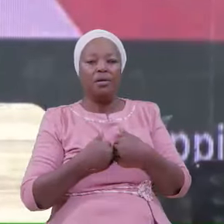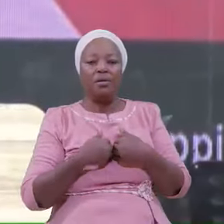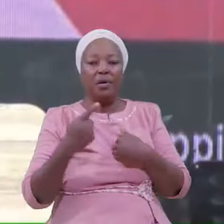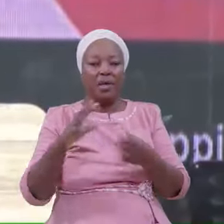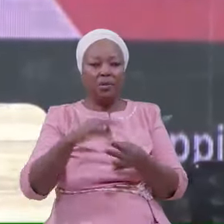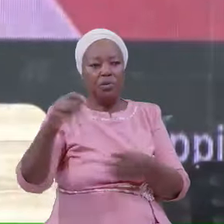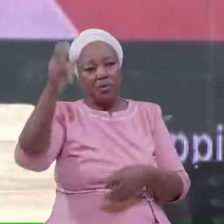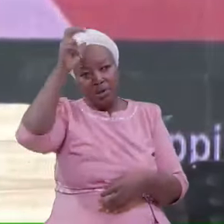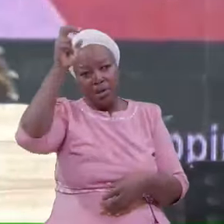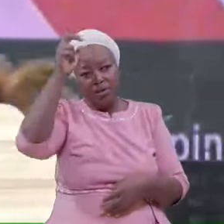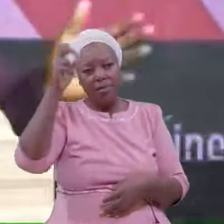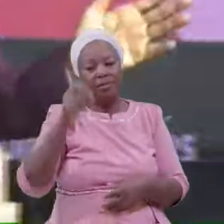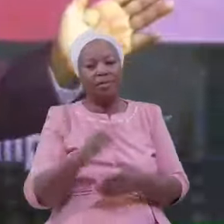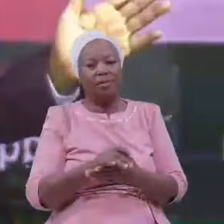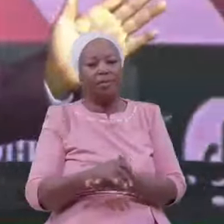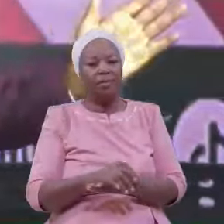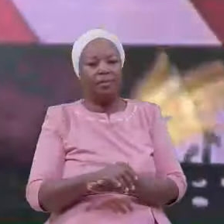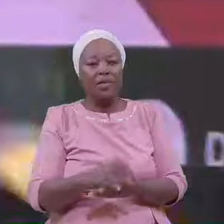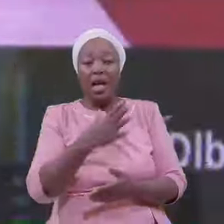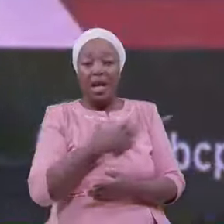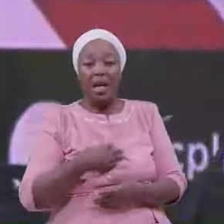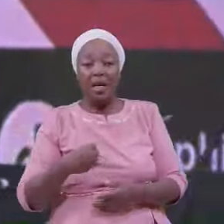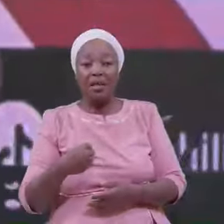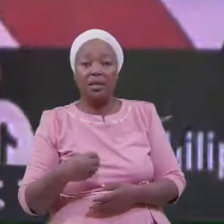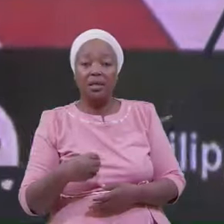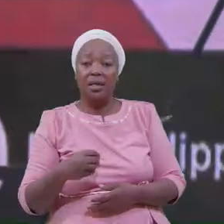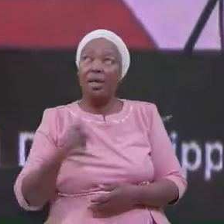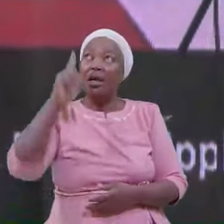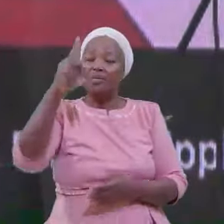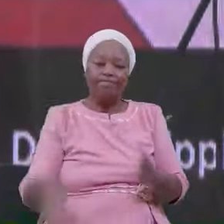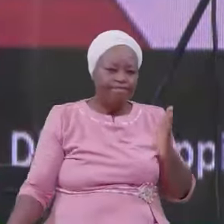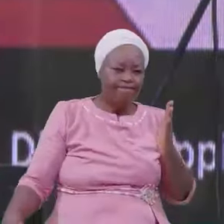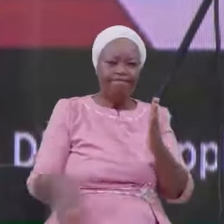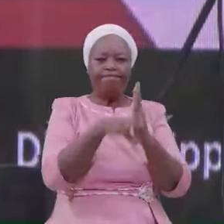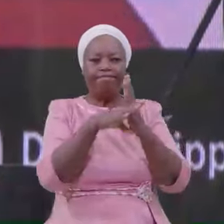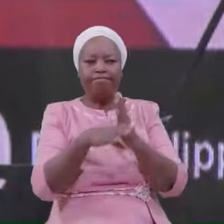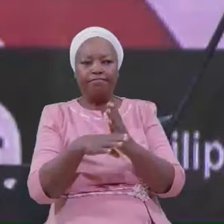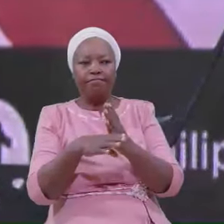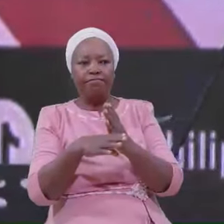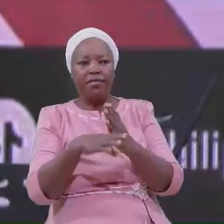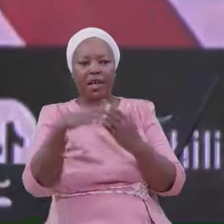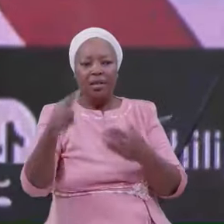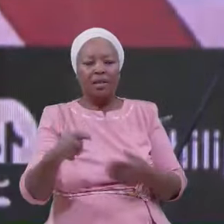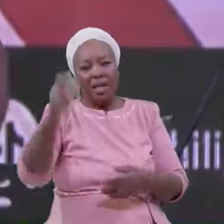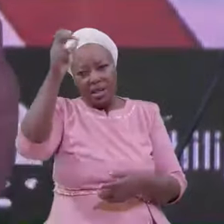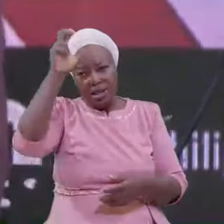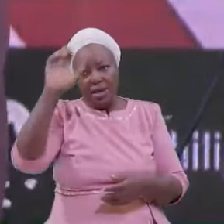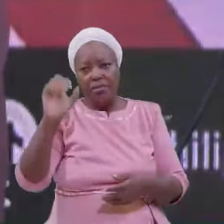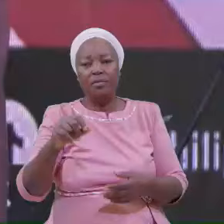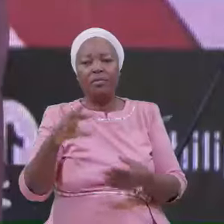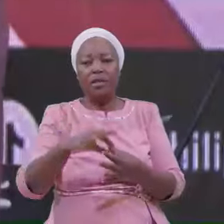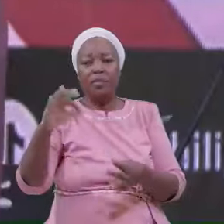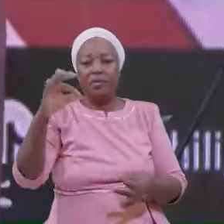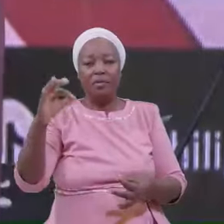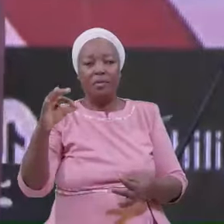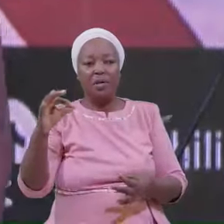na kinakasihan and ng masasamang espiritu. He cast out the devils, the spirits, with his